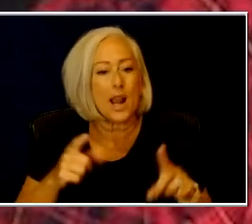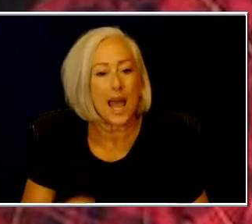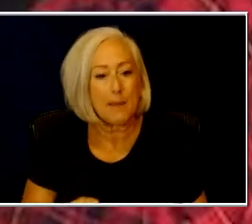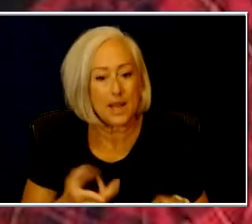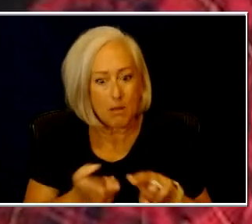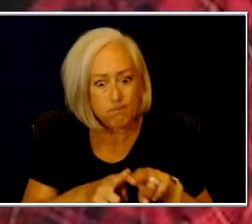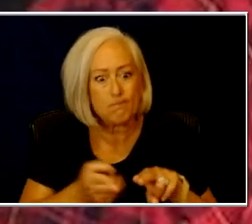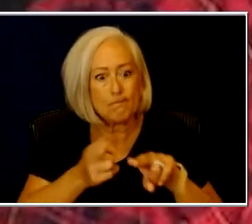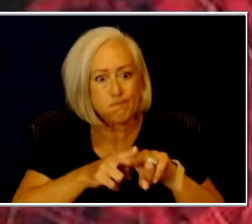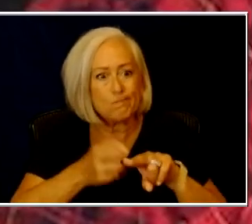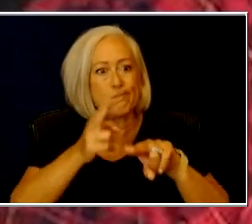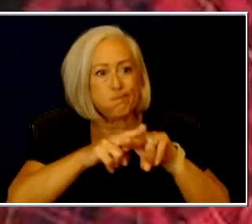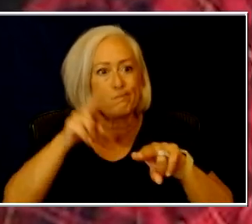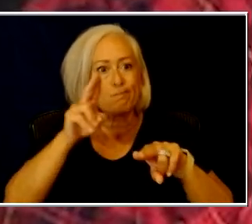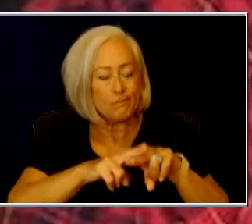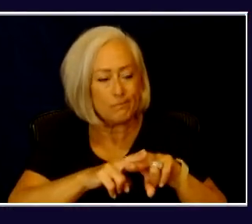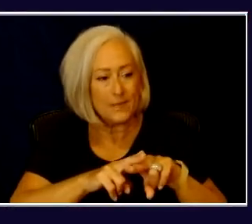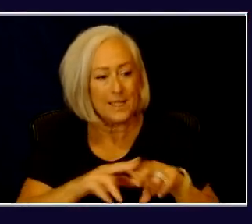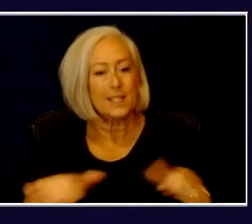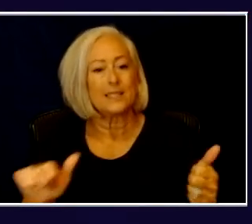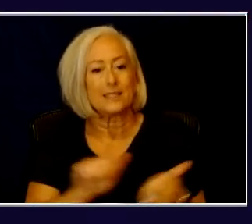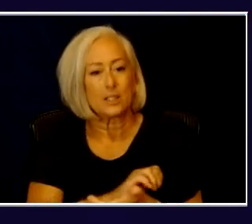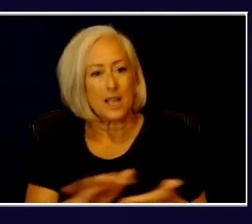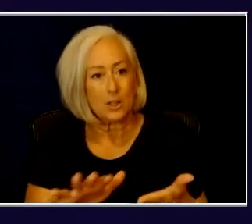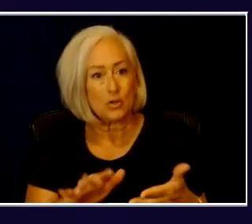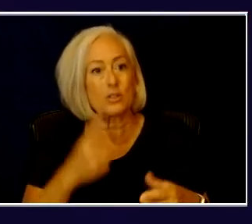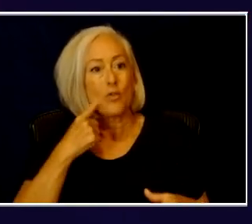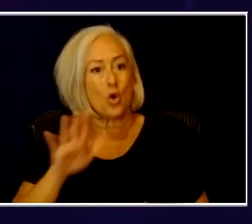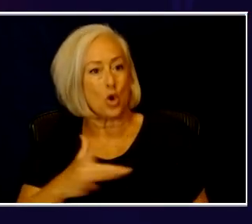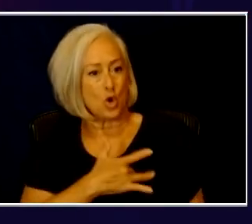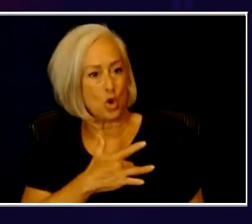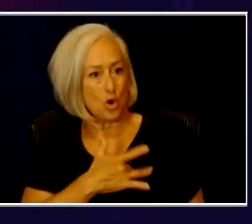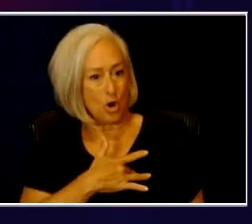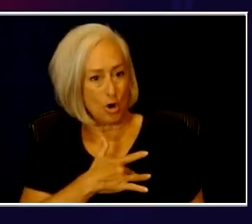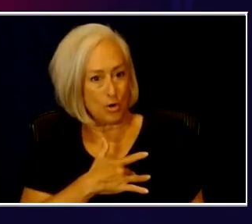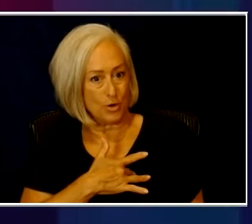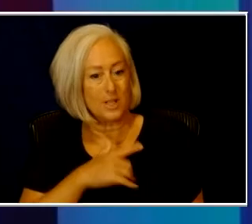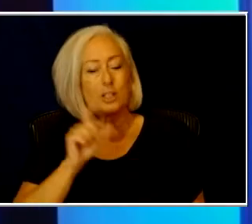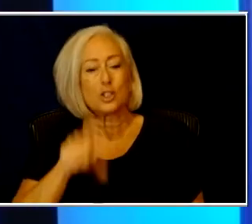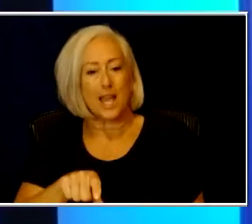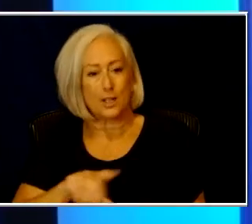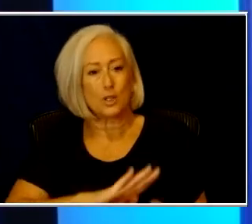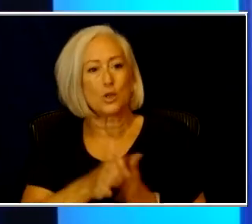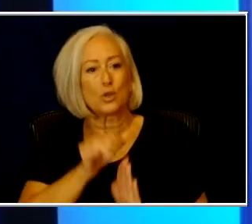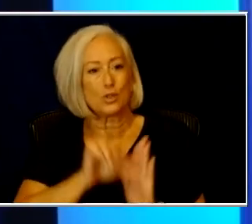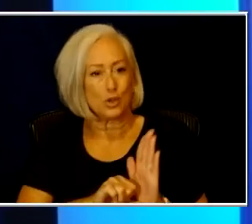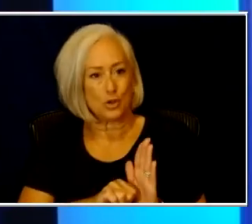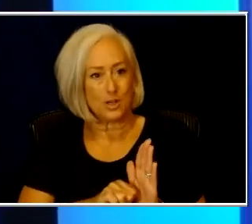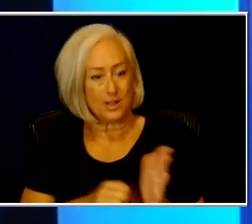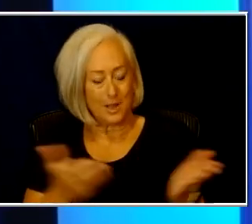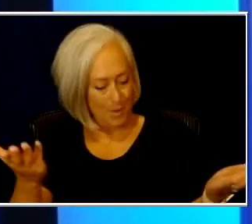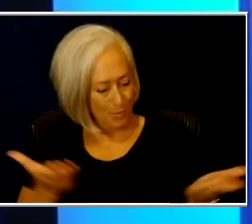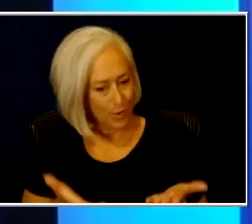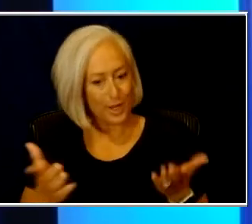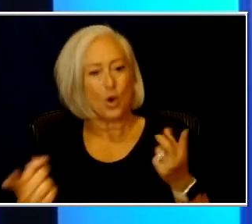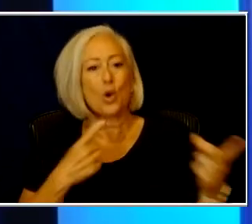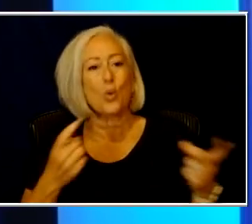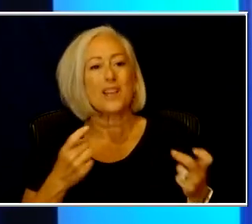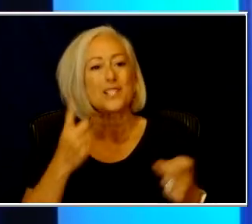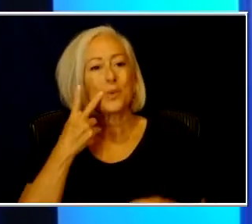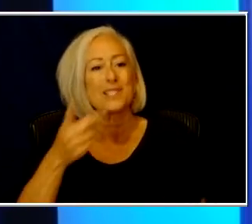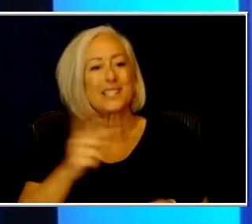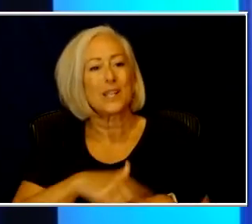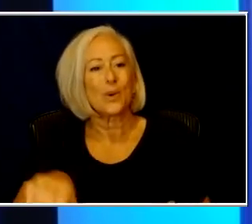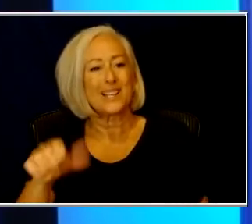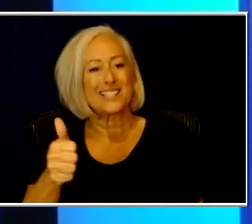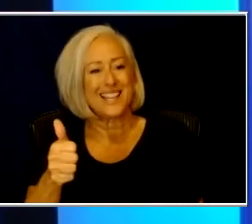her to get a life-changing surgery. Bring your questions. We'll see you at 10 a.m. That's a great story, great couple there. Check that out